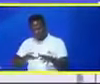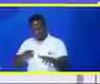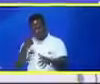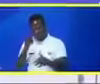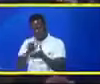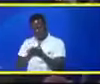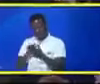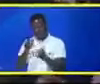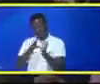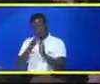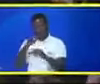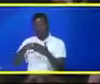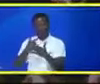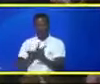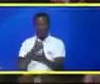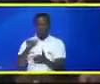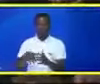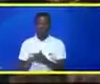Ghana.